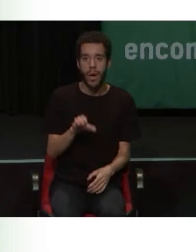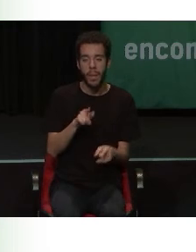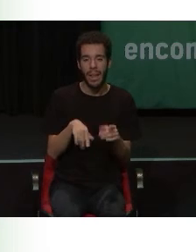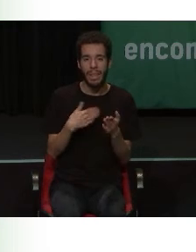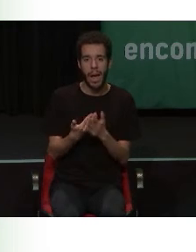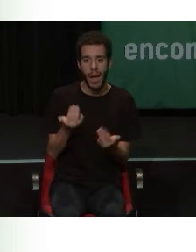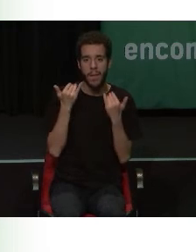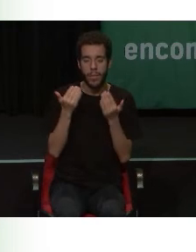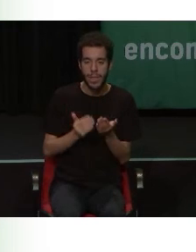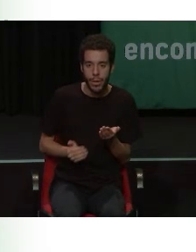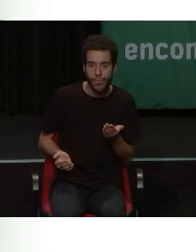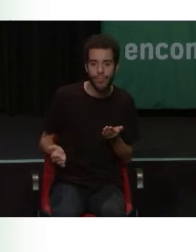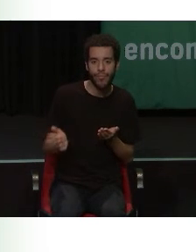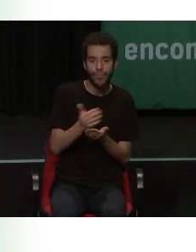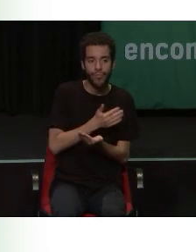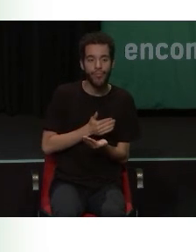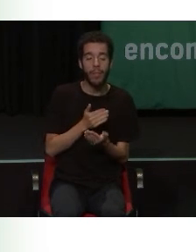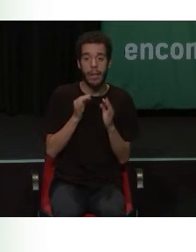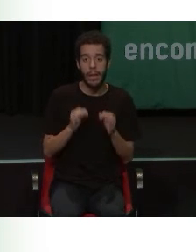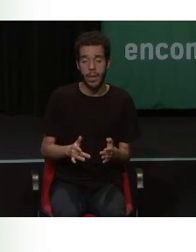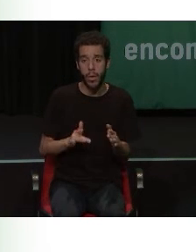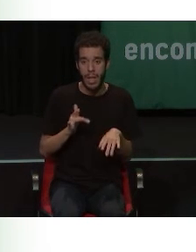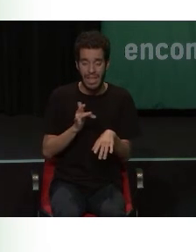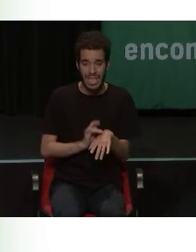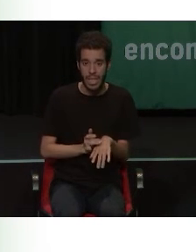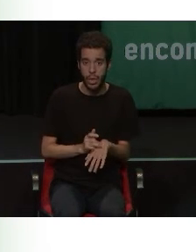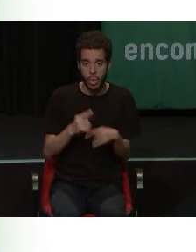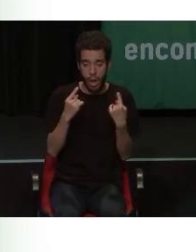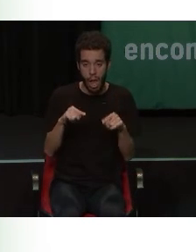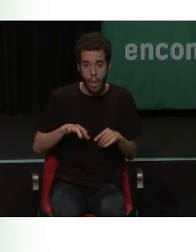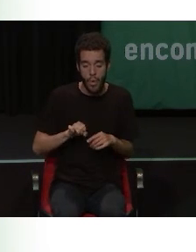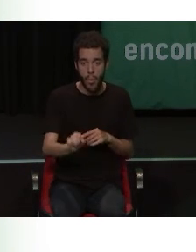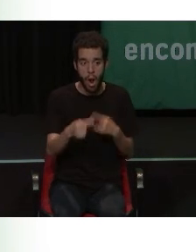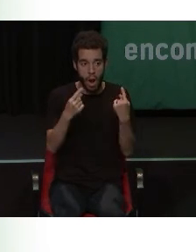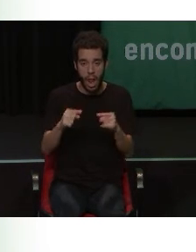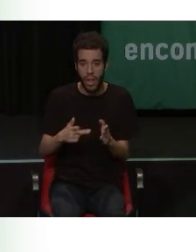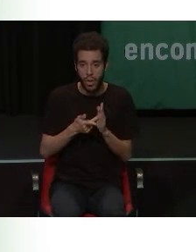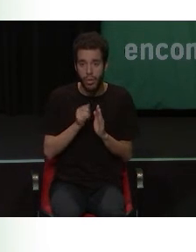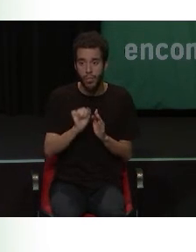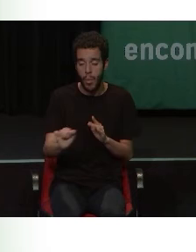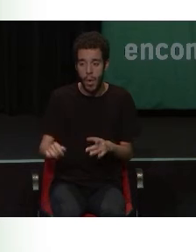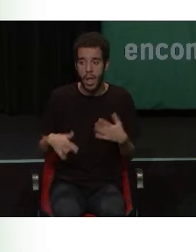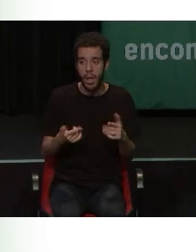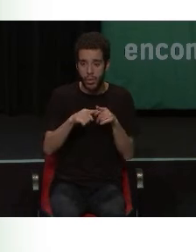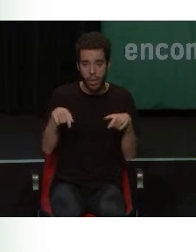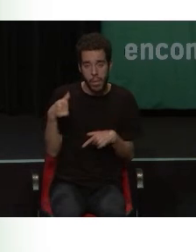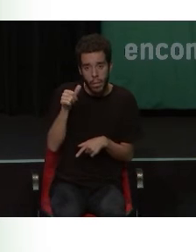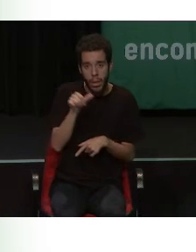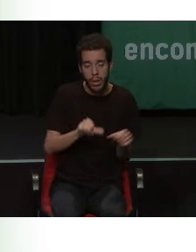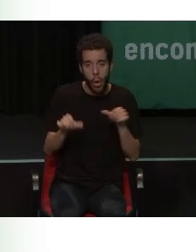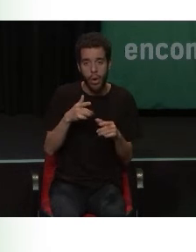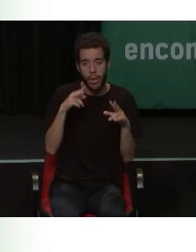in the way the information is extracted from the sensors. So this type of sensors exists, and they are widely used in